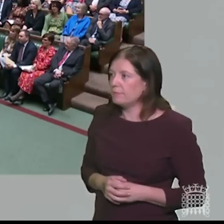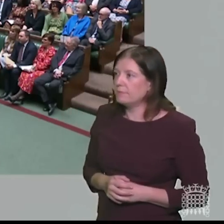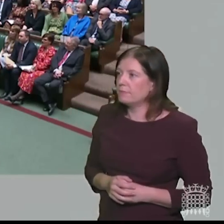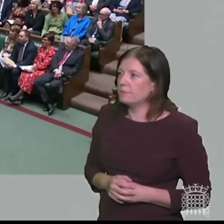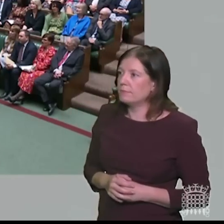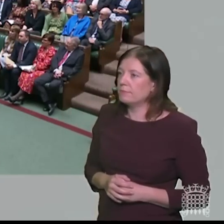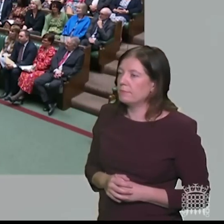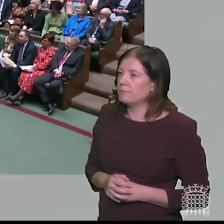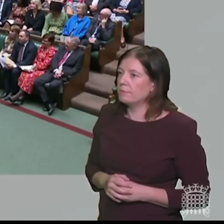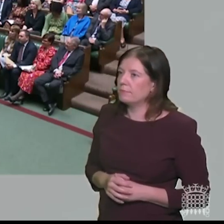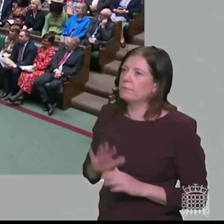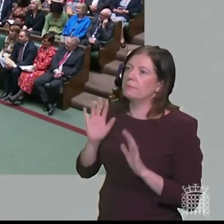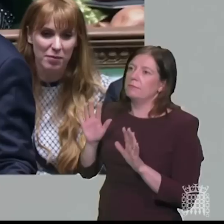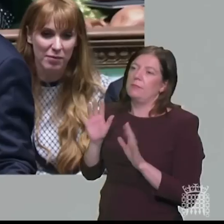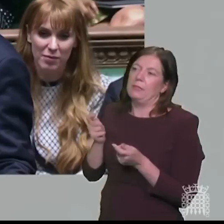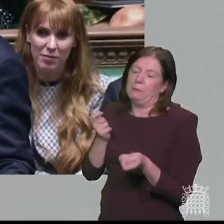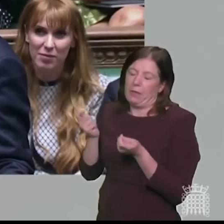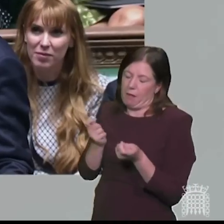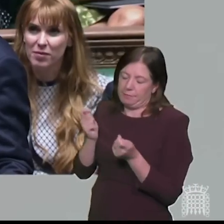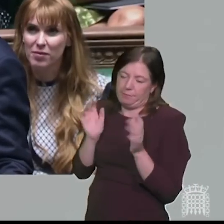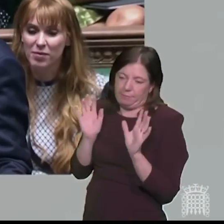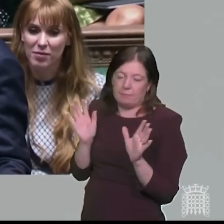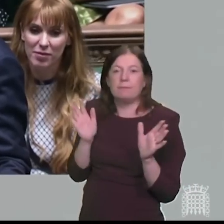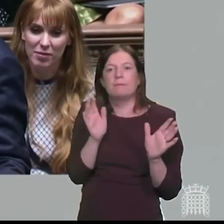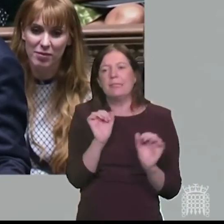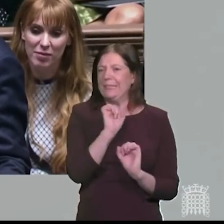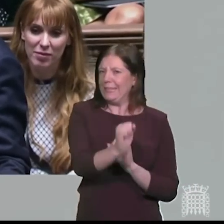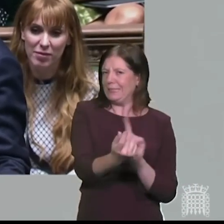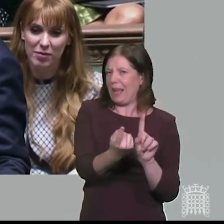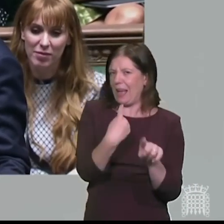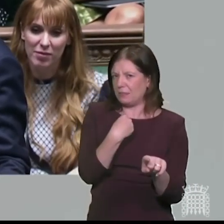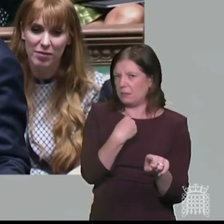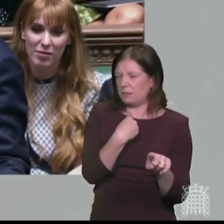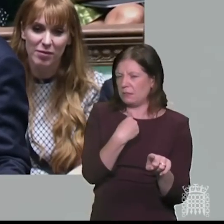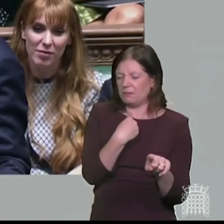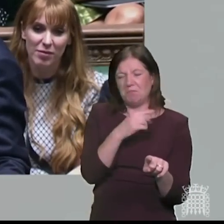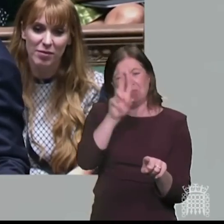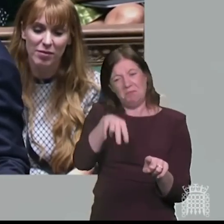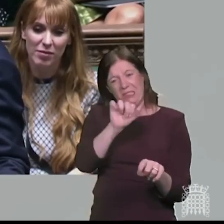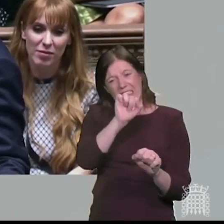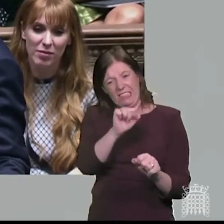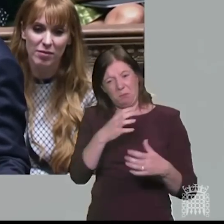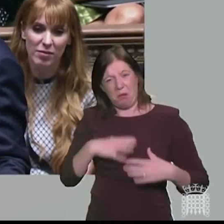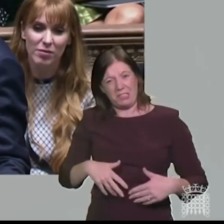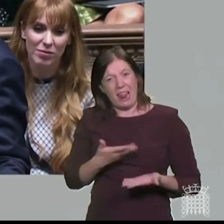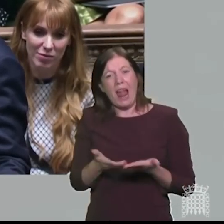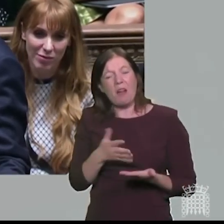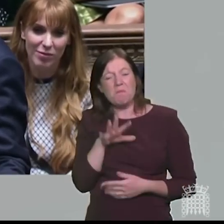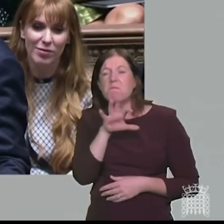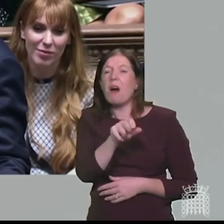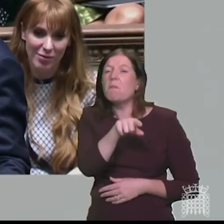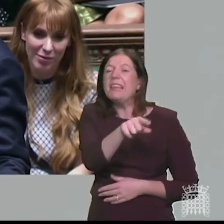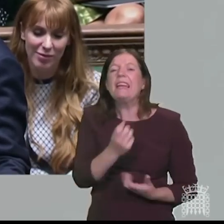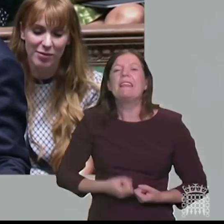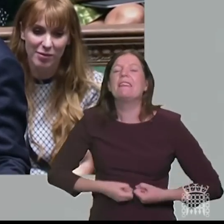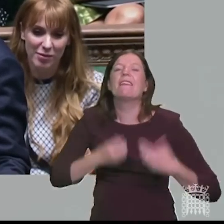Mr. Speaker, you can tell from his answer, non-answer, his body language, he's actually given up. He's given